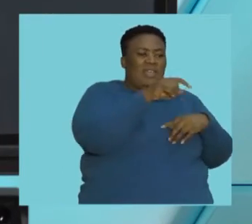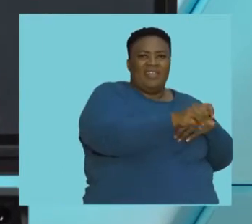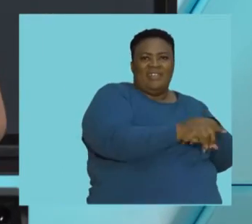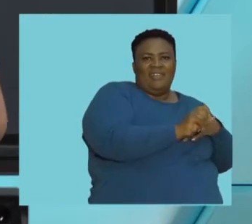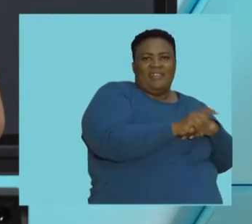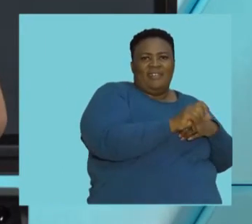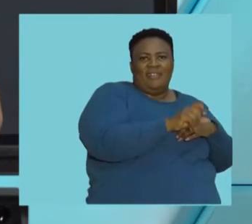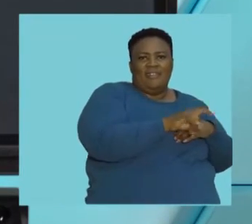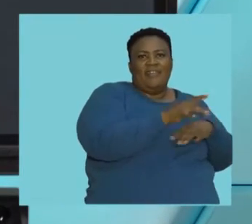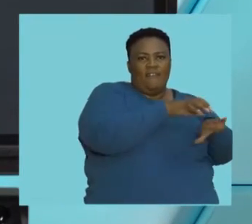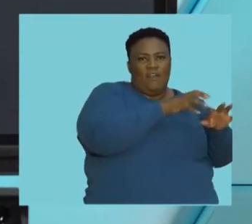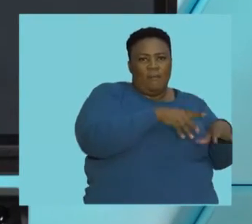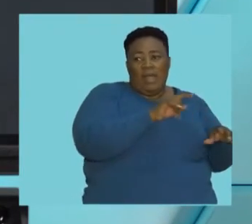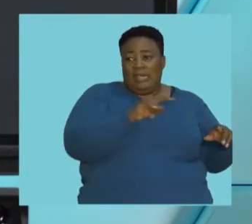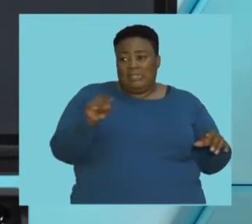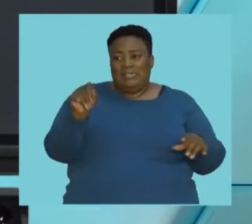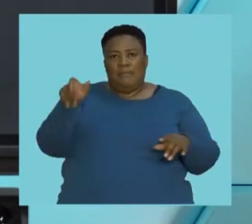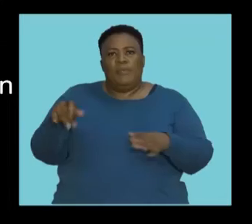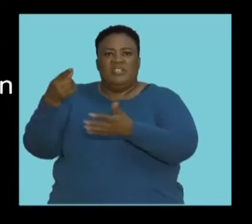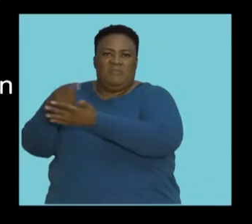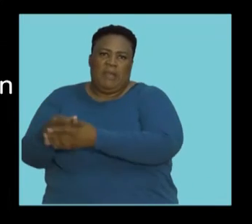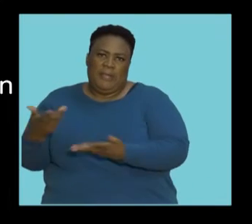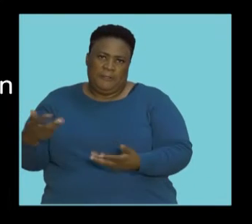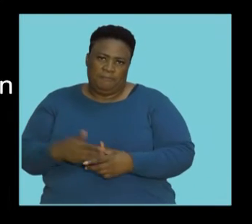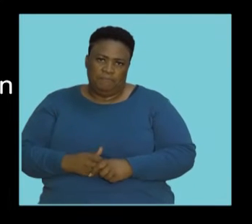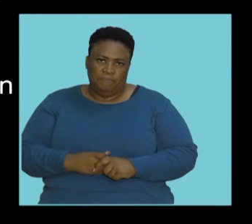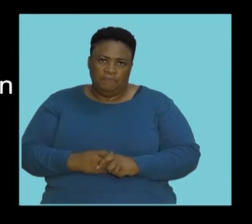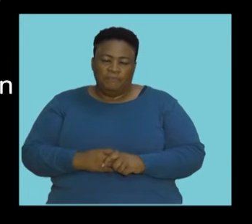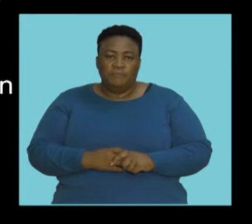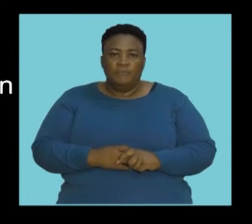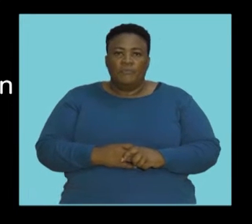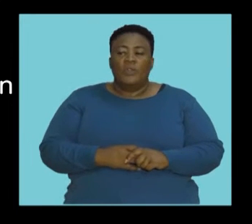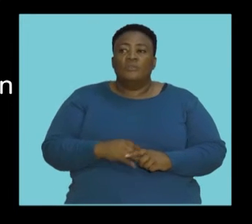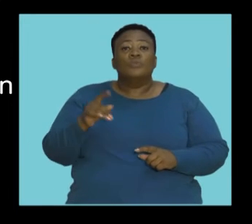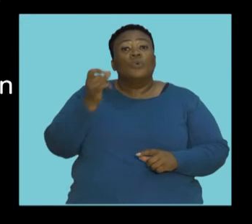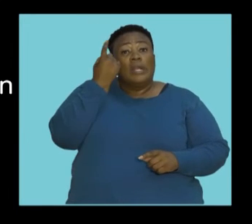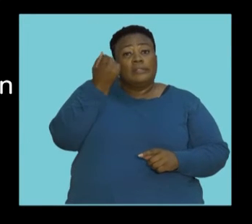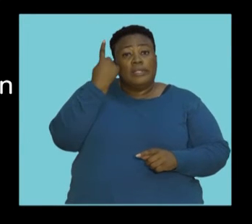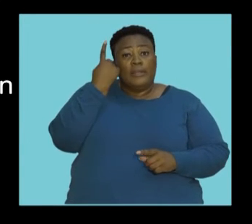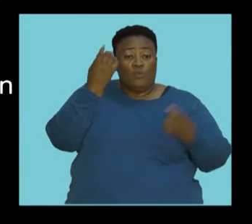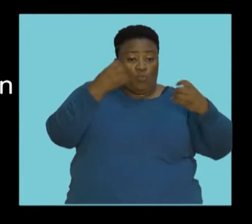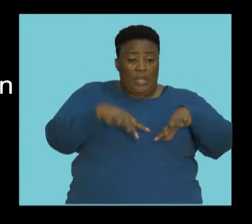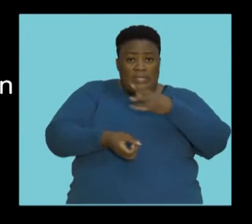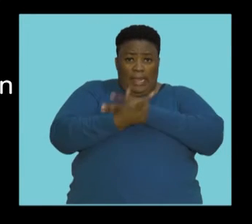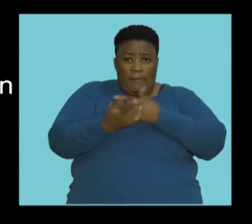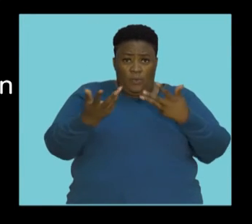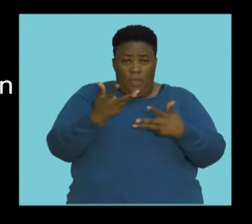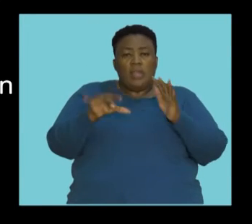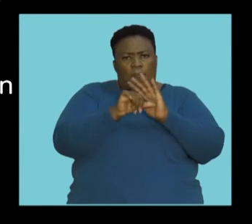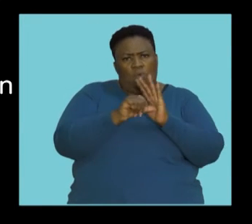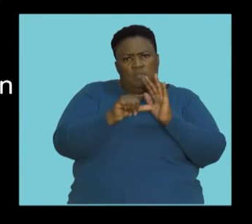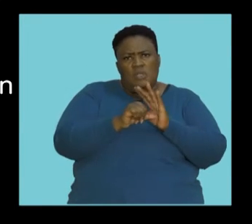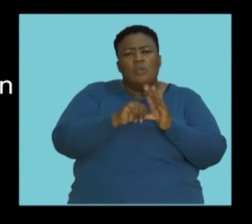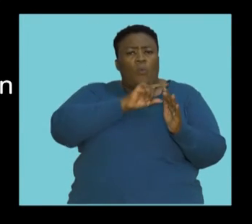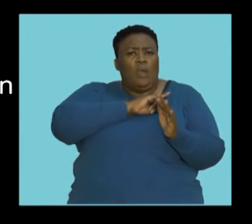farmer, to the consumer, which is us. So understanding exactly where this wastage occurs is crucial to